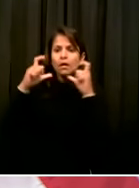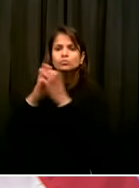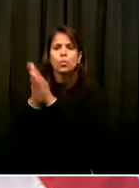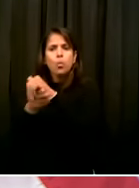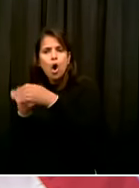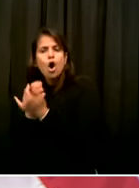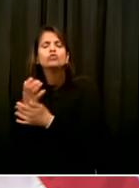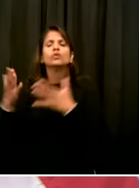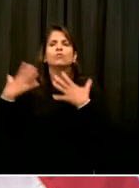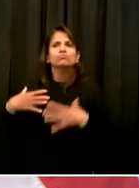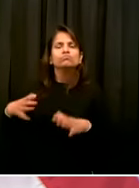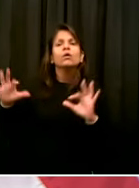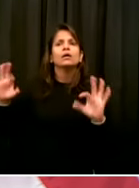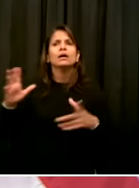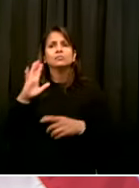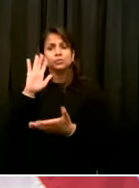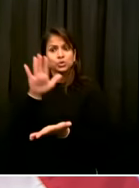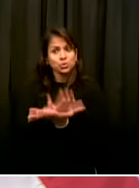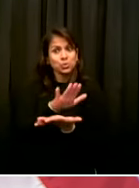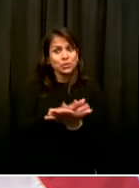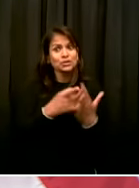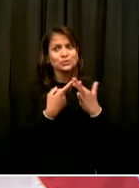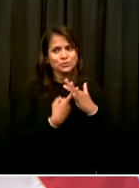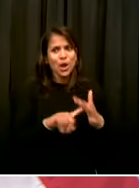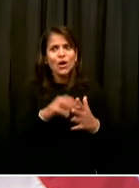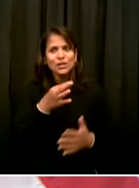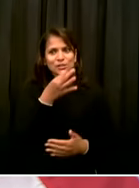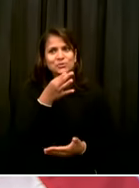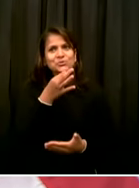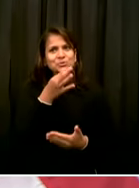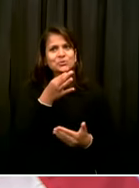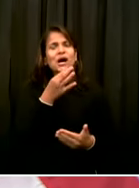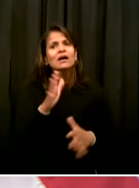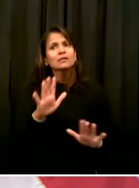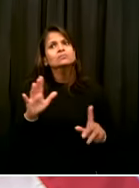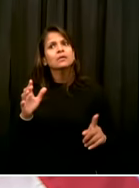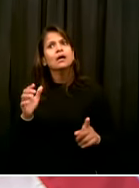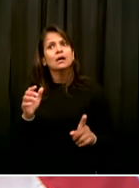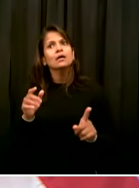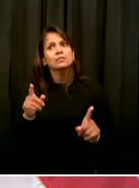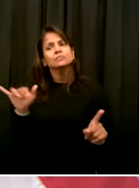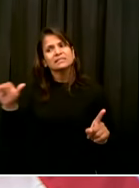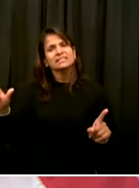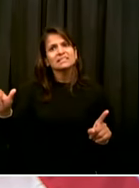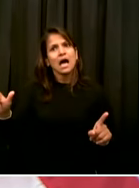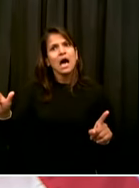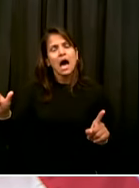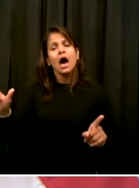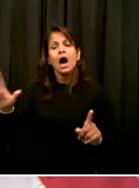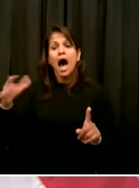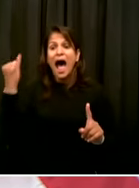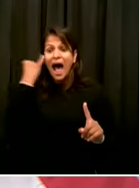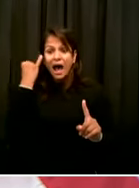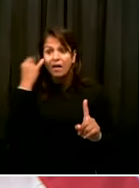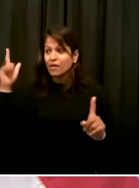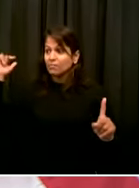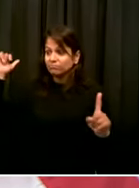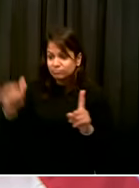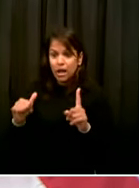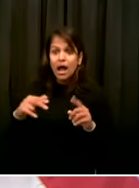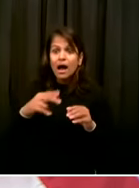to, for some period of time or for a longer period of time, stay at home and receive instruction and start the school year in that